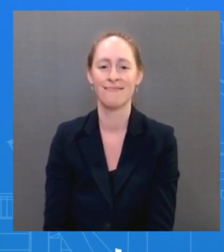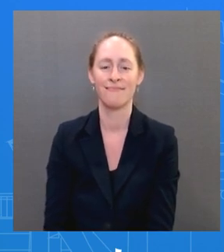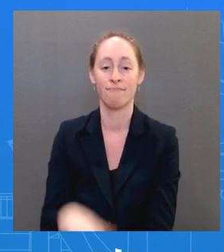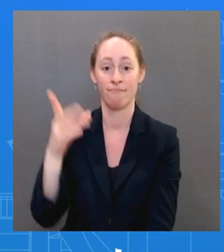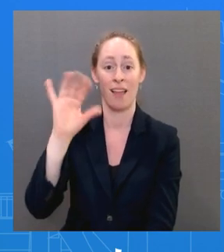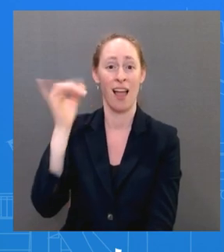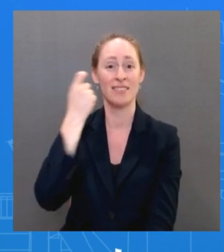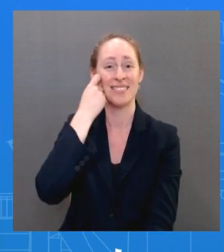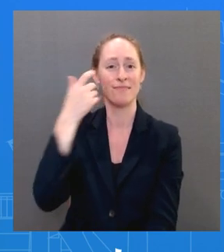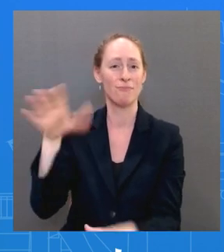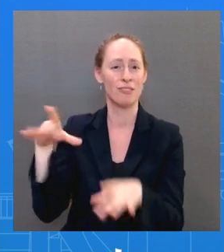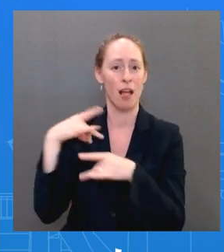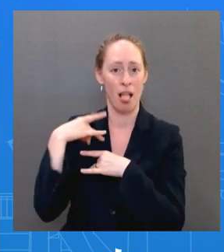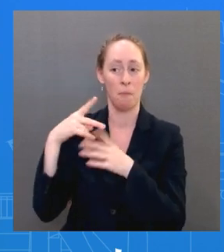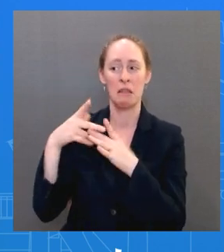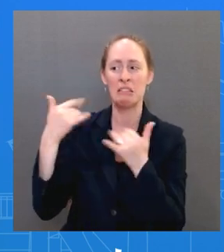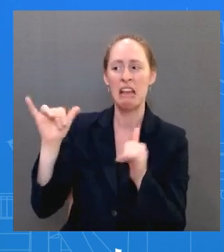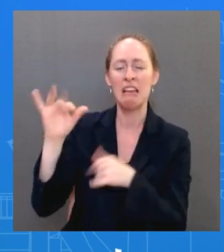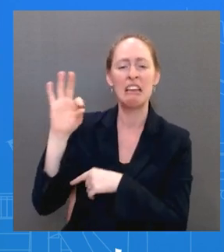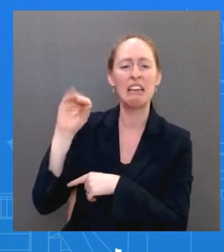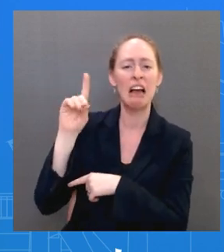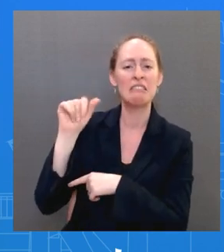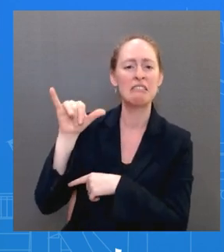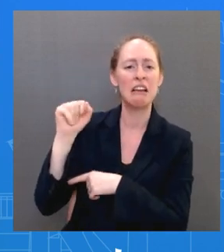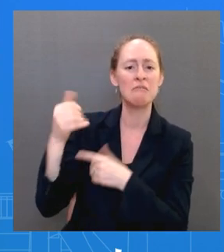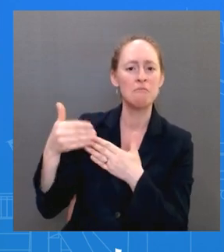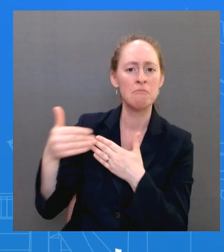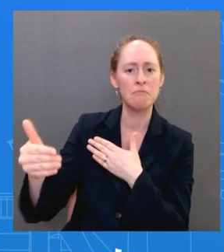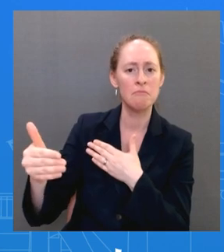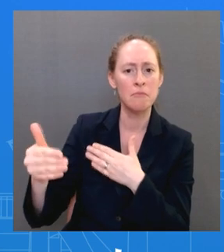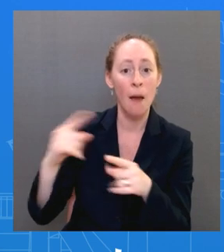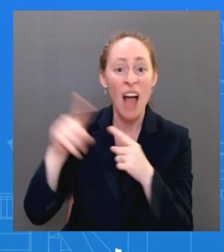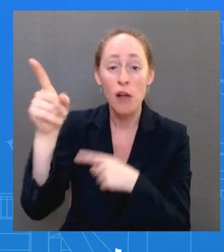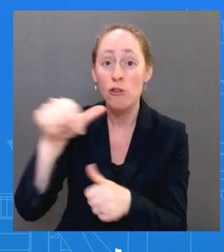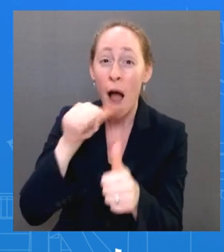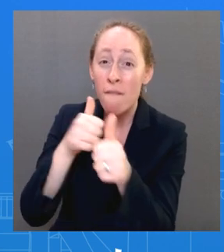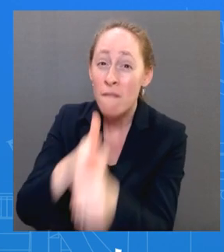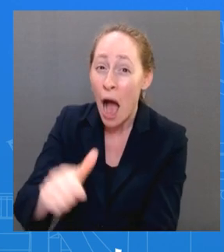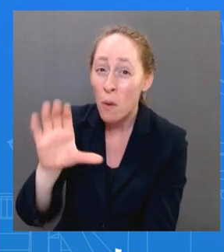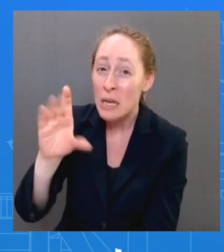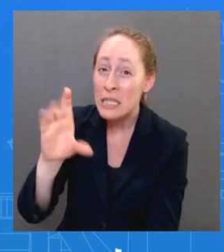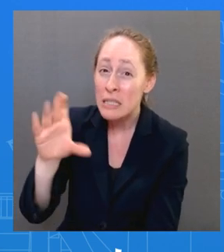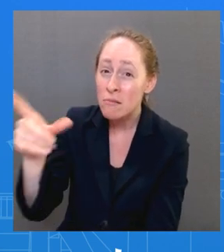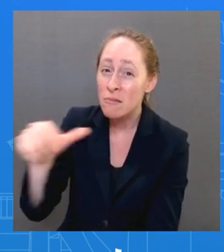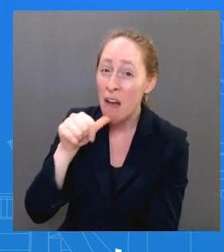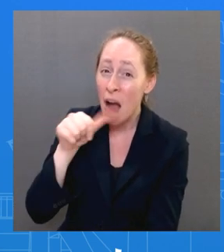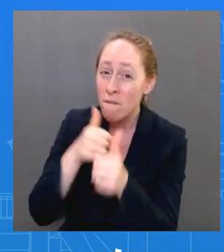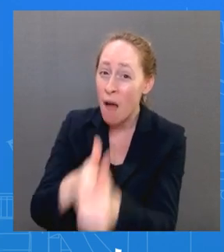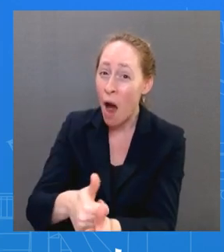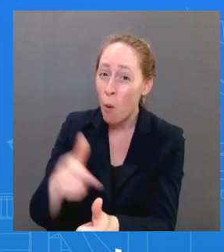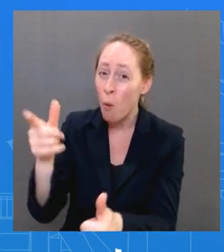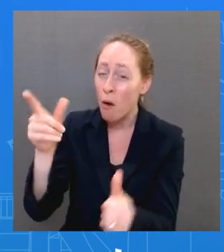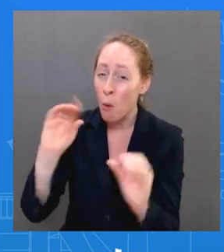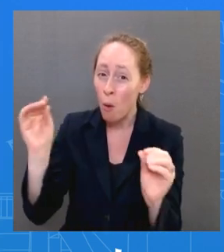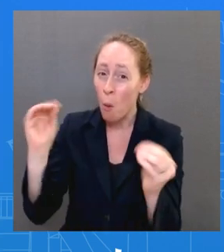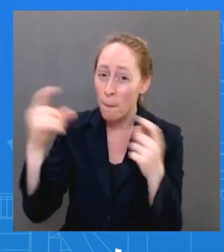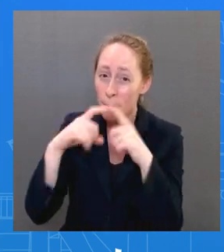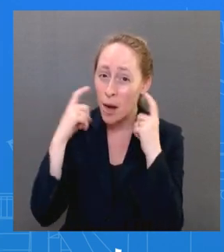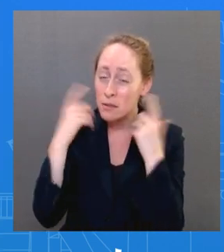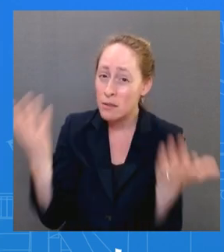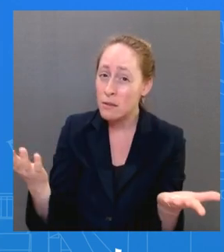the vice president. I guess she isn't following the CDC guidance, though, right? If she is hugging someone without a mask on. Just wanted